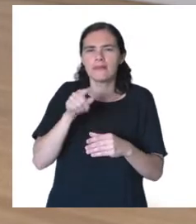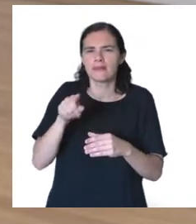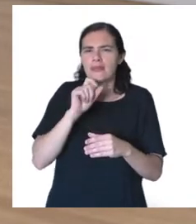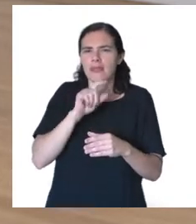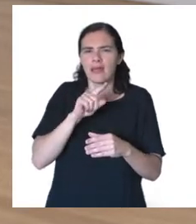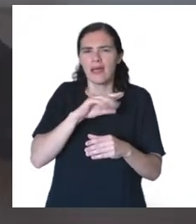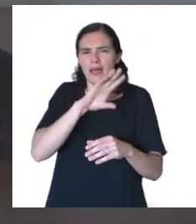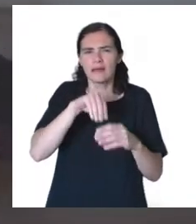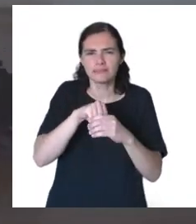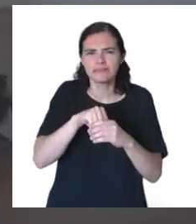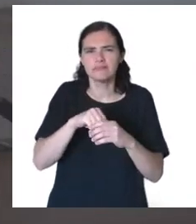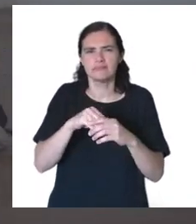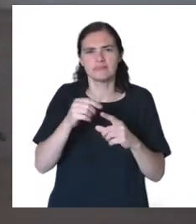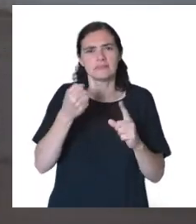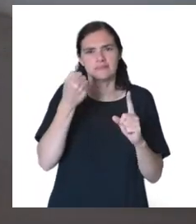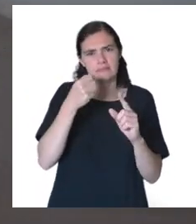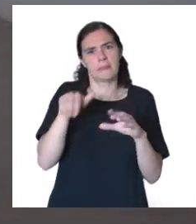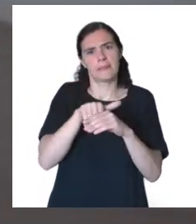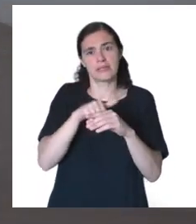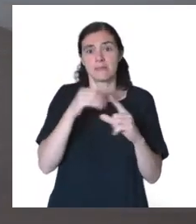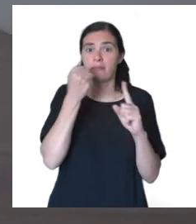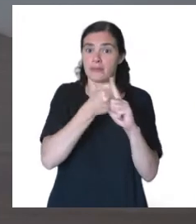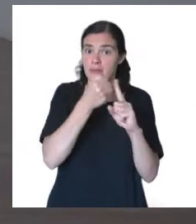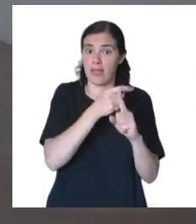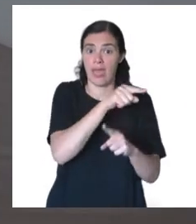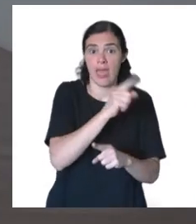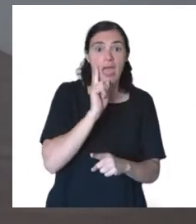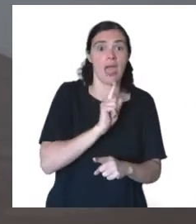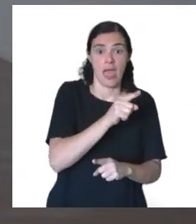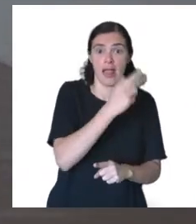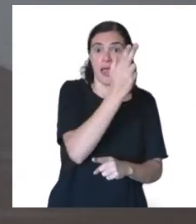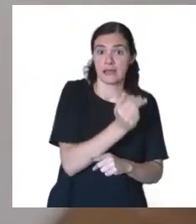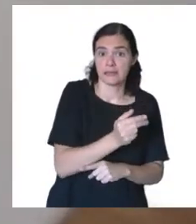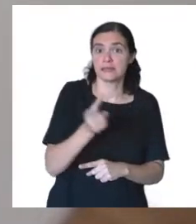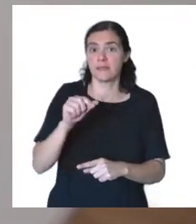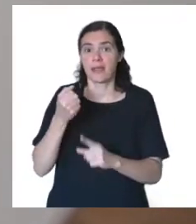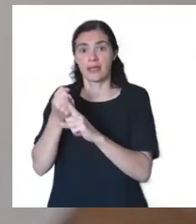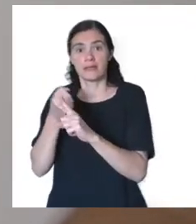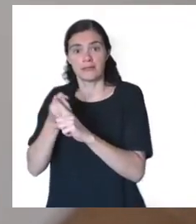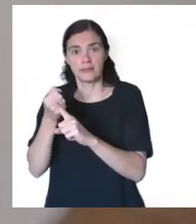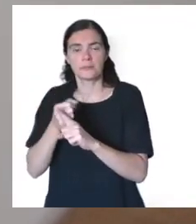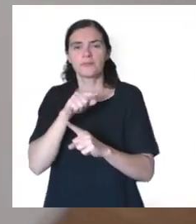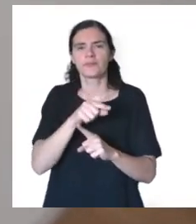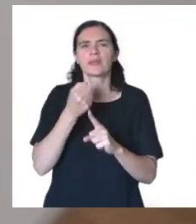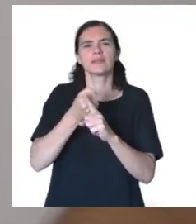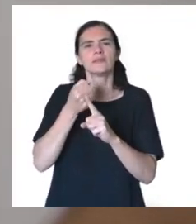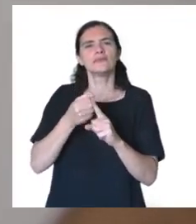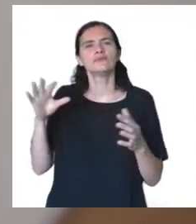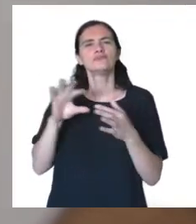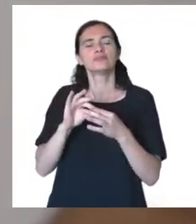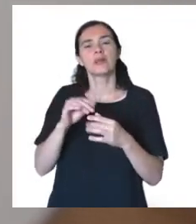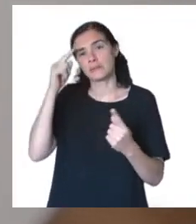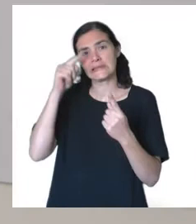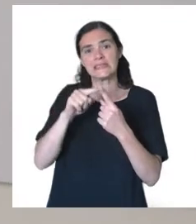be part early on in activism. She's an artist and an activist, and her activism will be